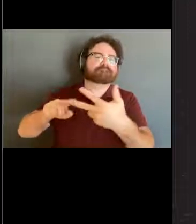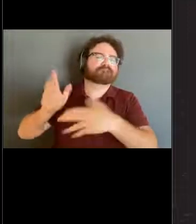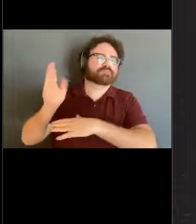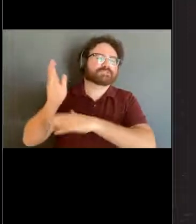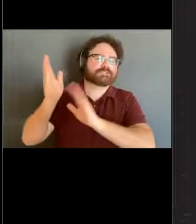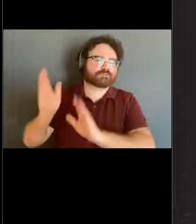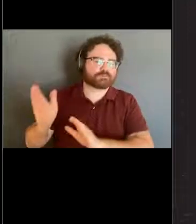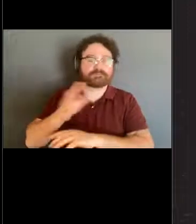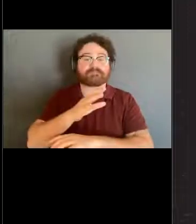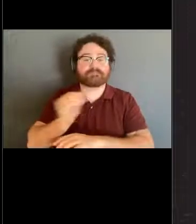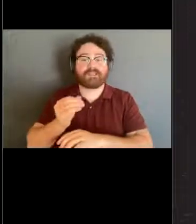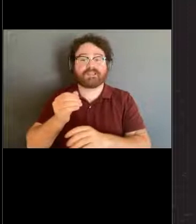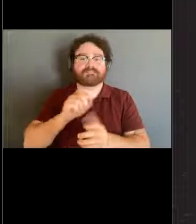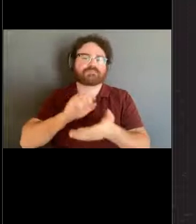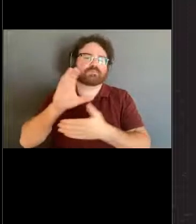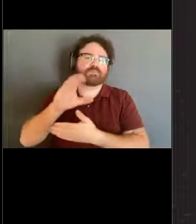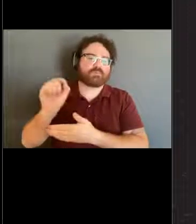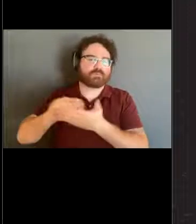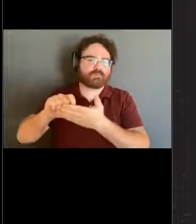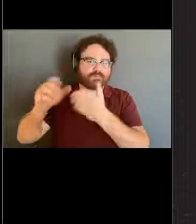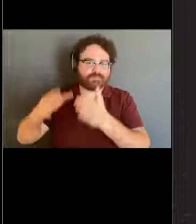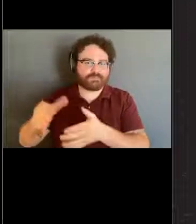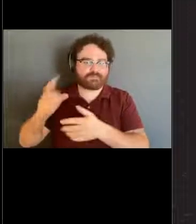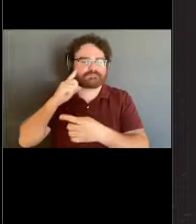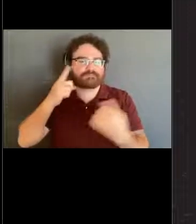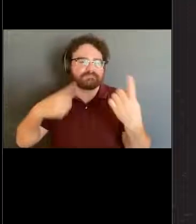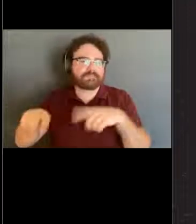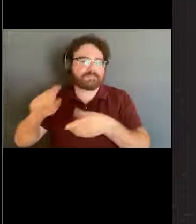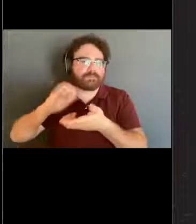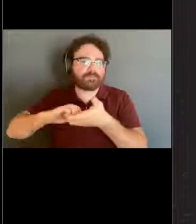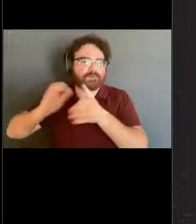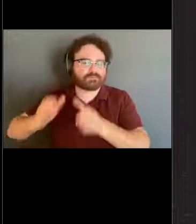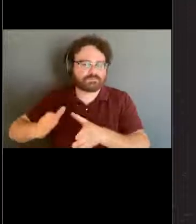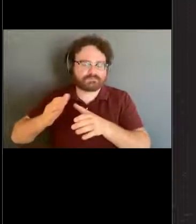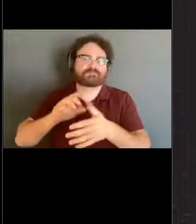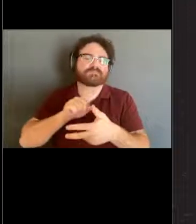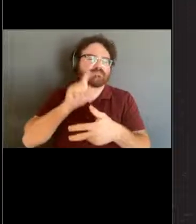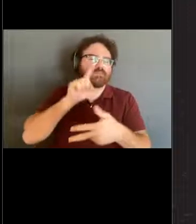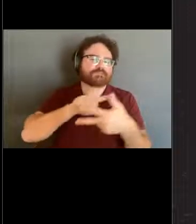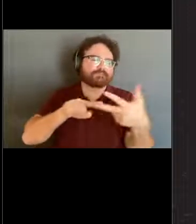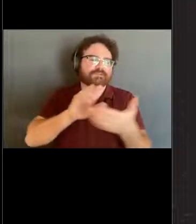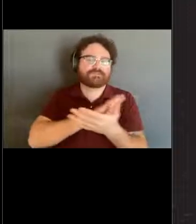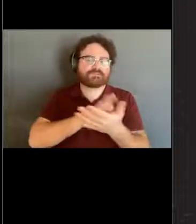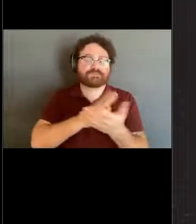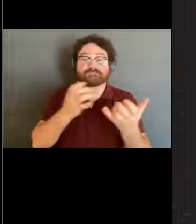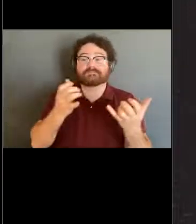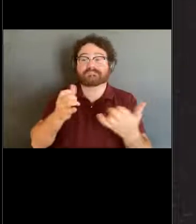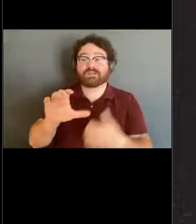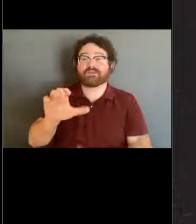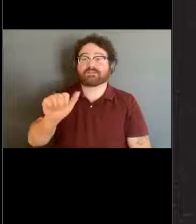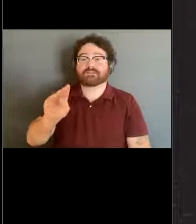the collaborators and co-authors on these three papers. With that, Camille, I'll turn it back to you.